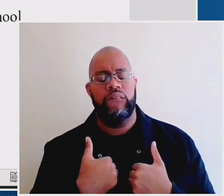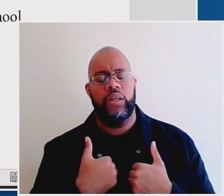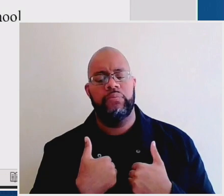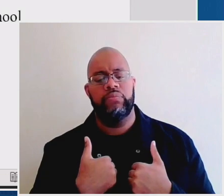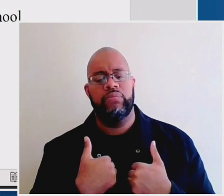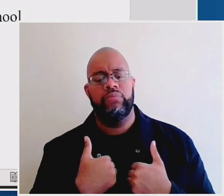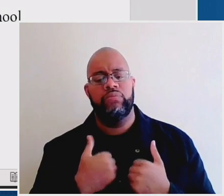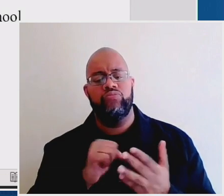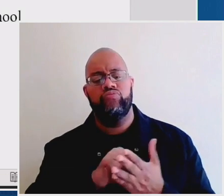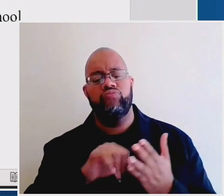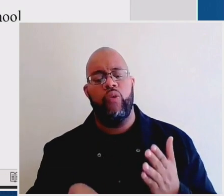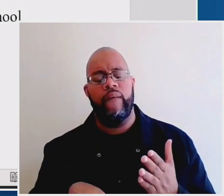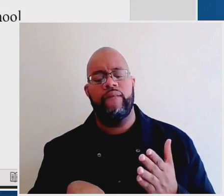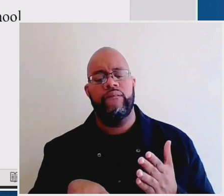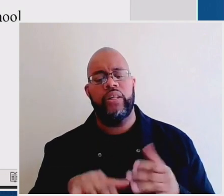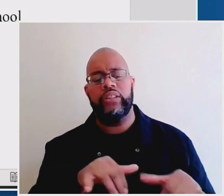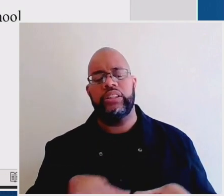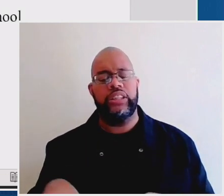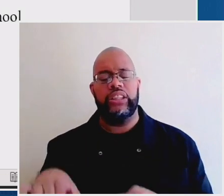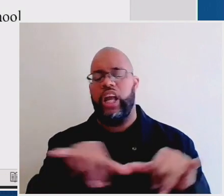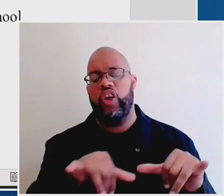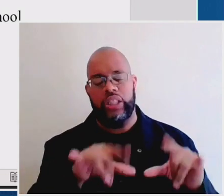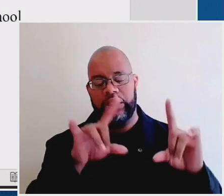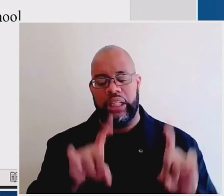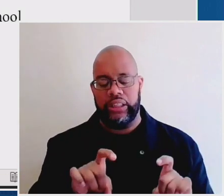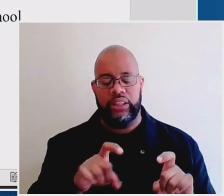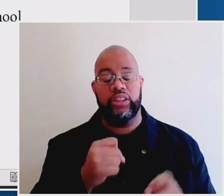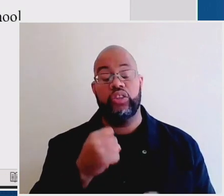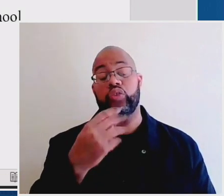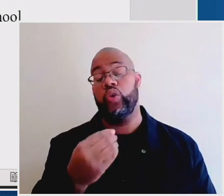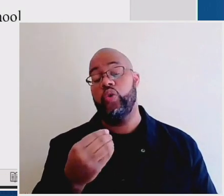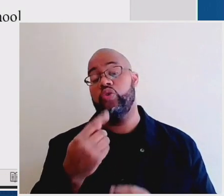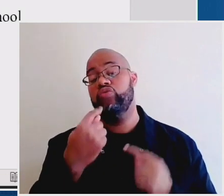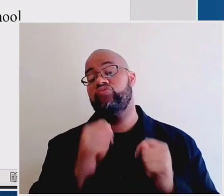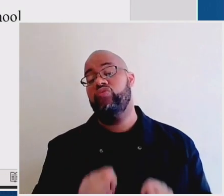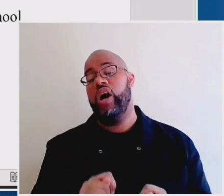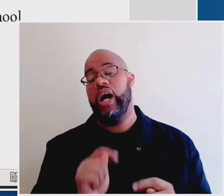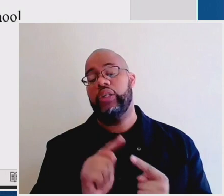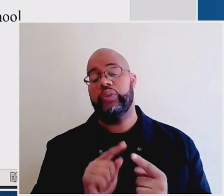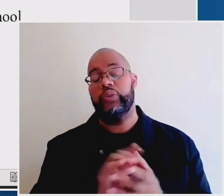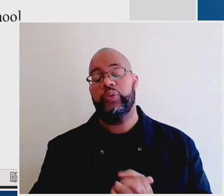removed the standardized testing, and so again, trying to